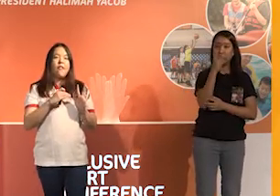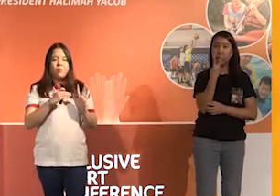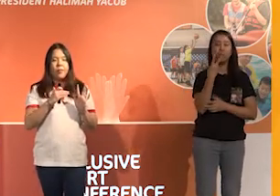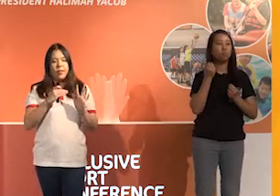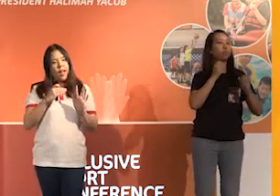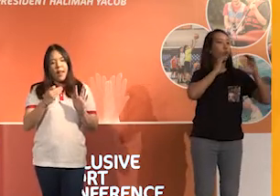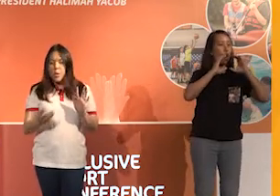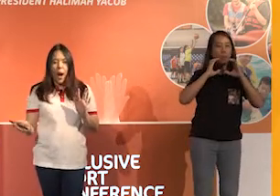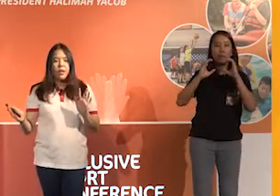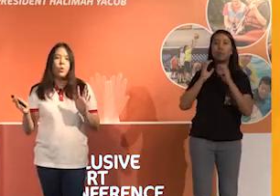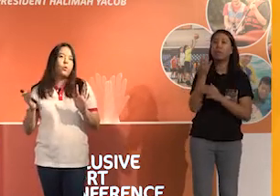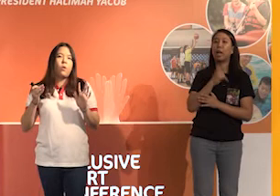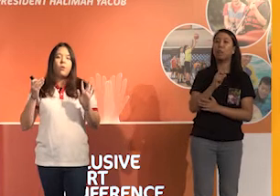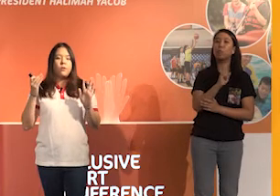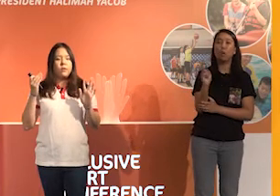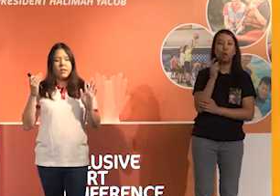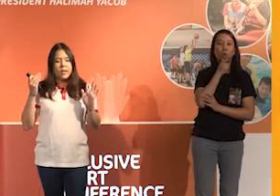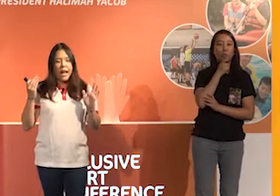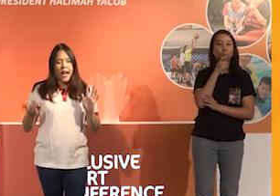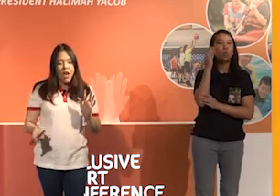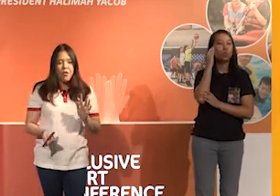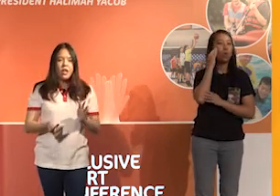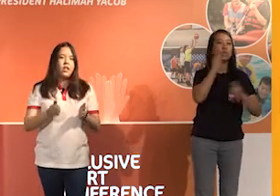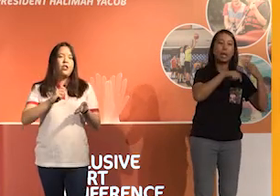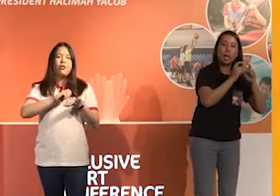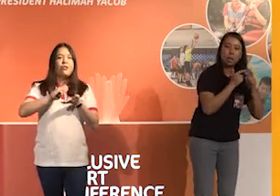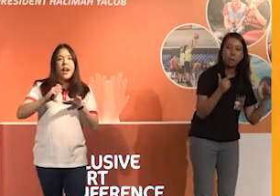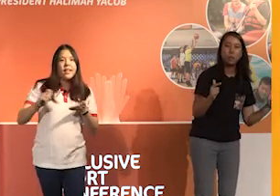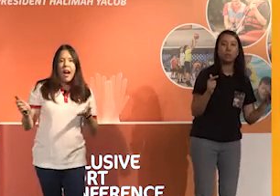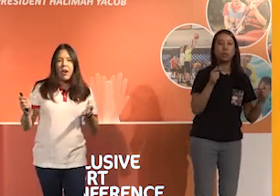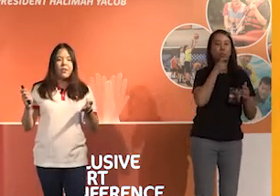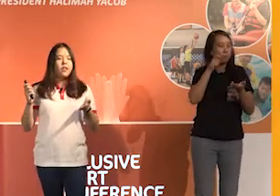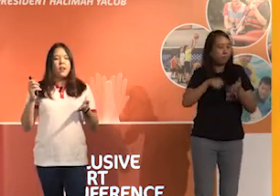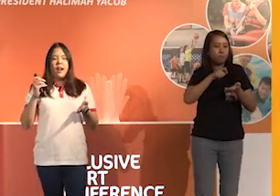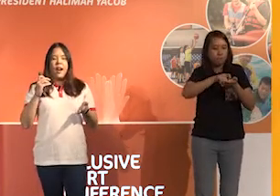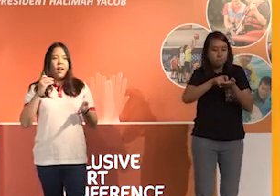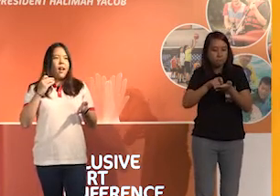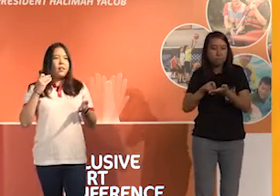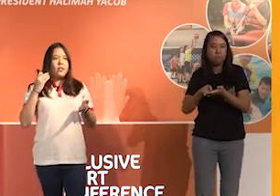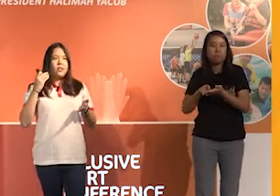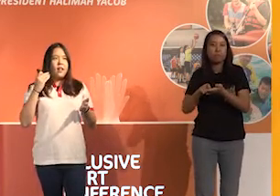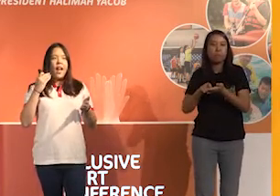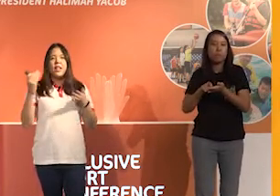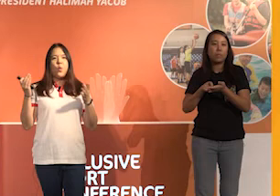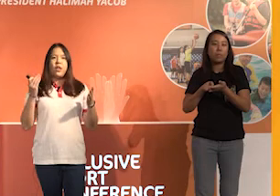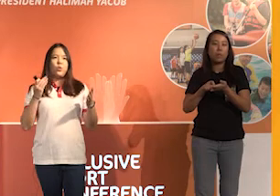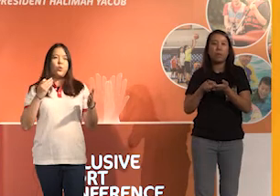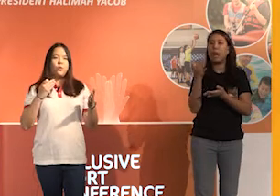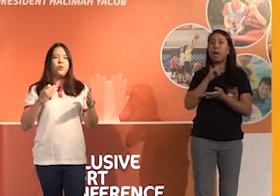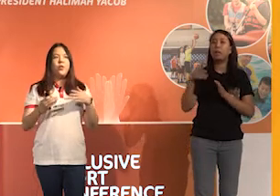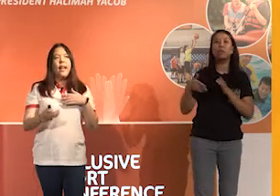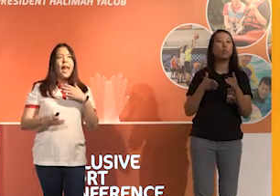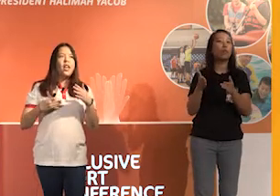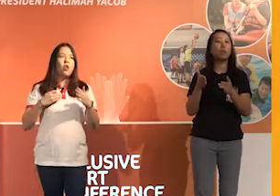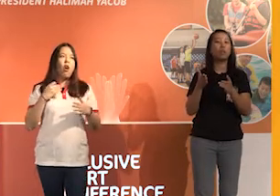with anyone who knows sign language, to write down, and any way